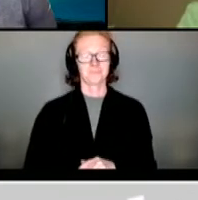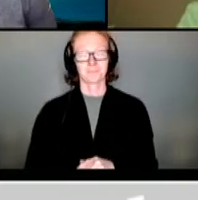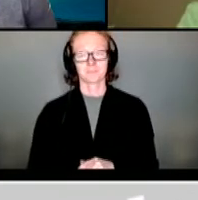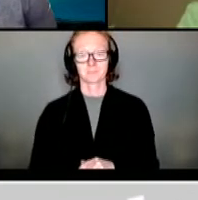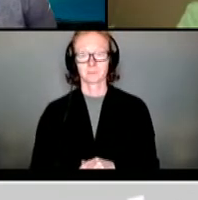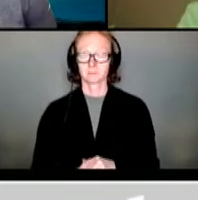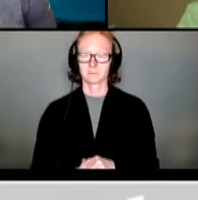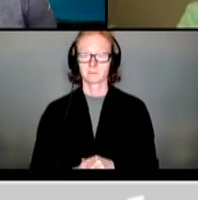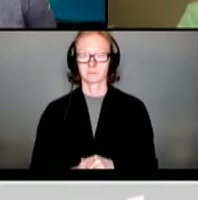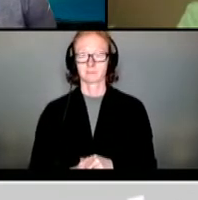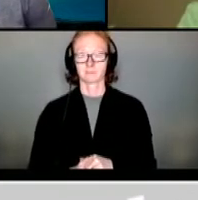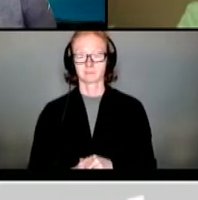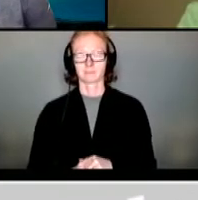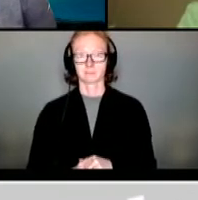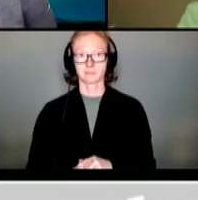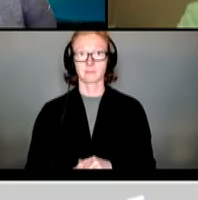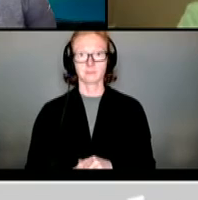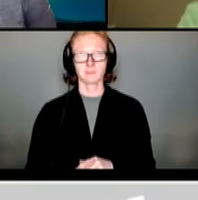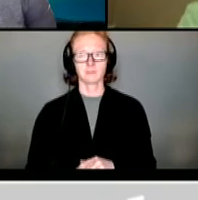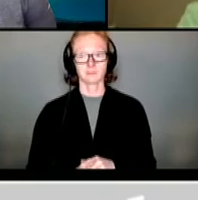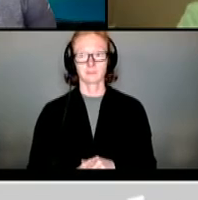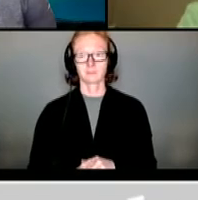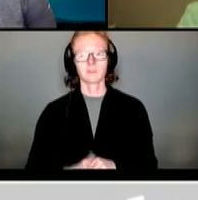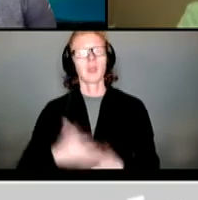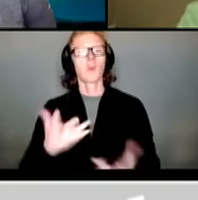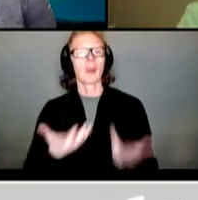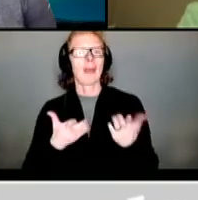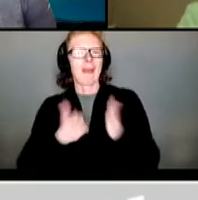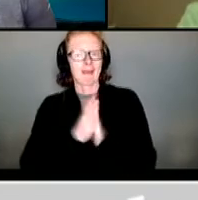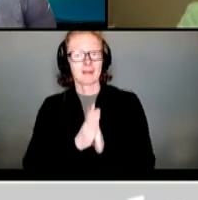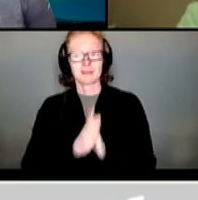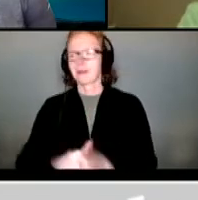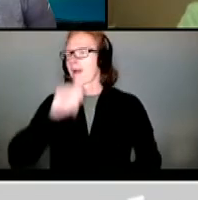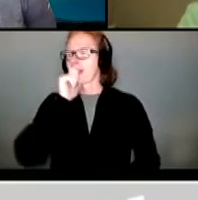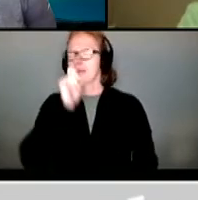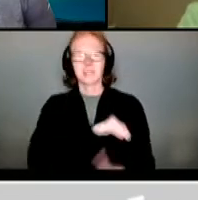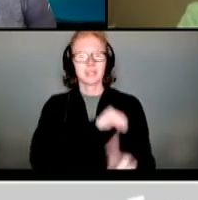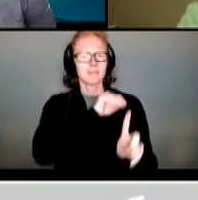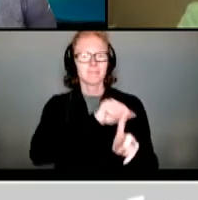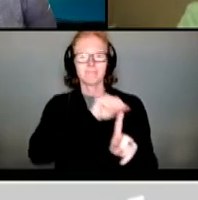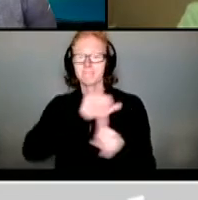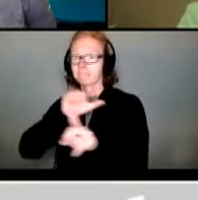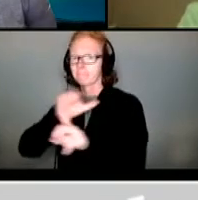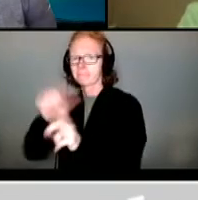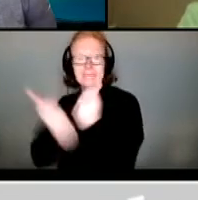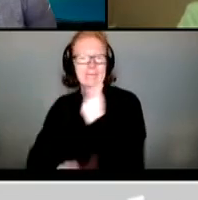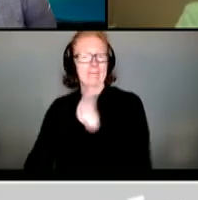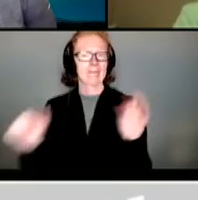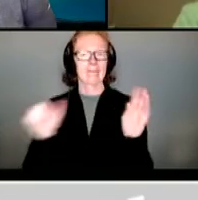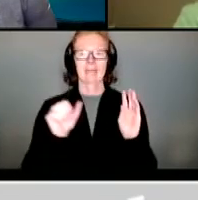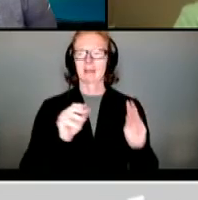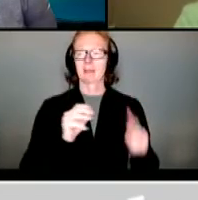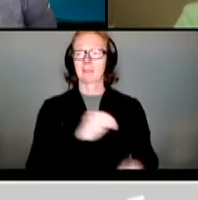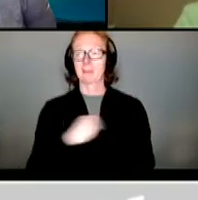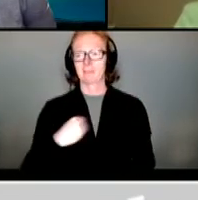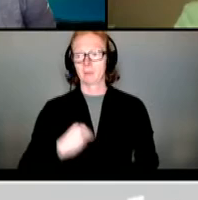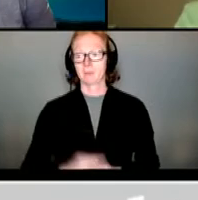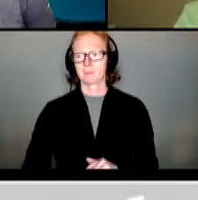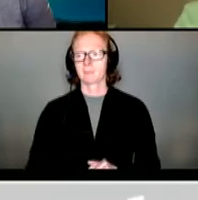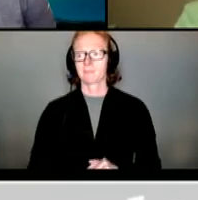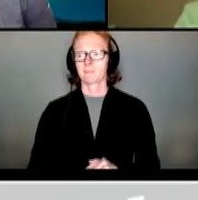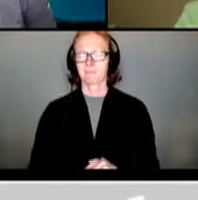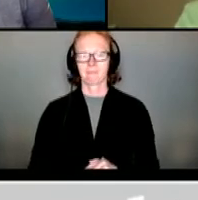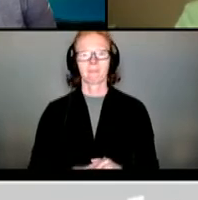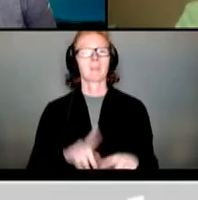didn't prompt any of the steering committee members for this, but because we do have some